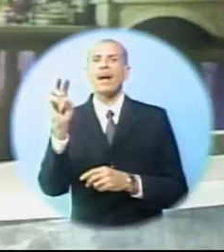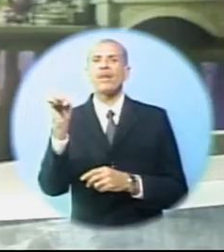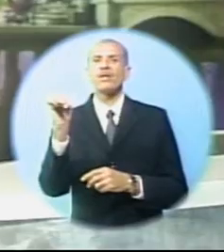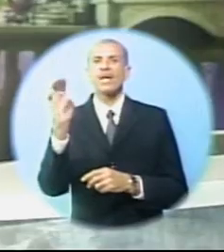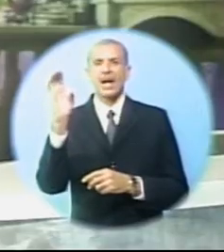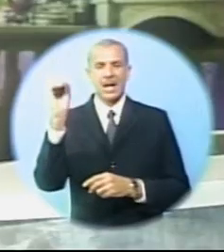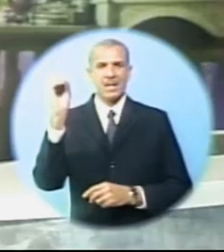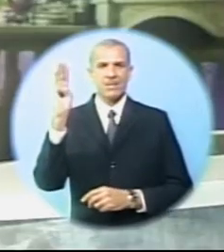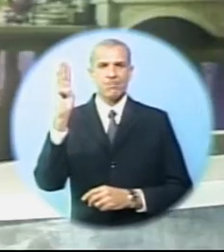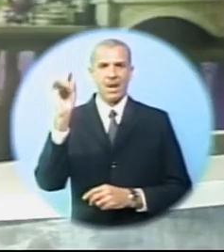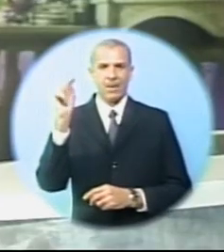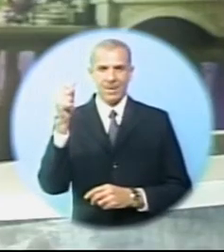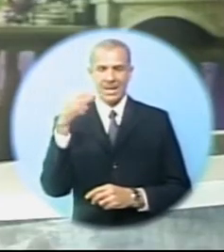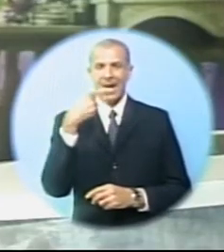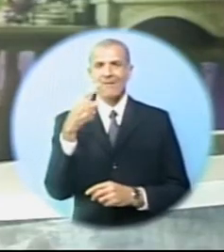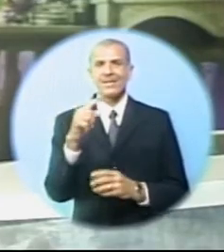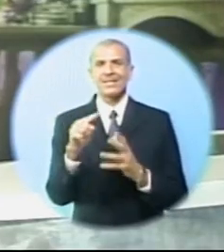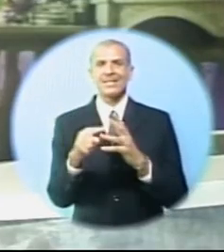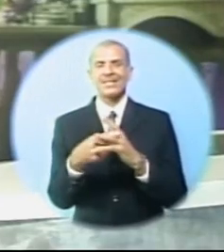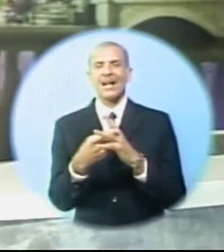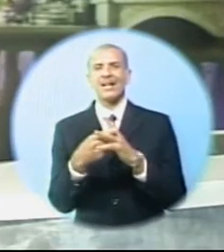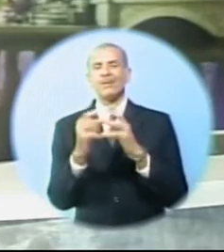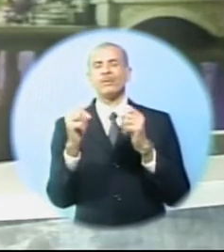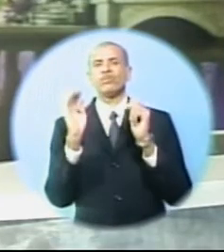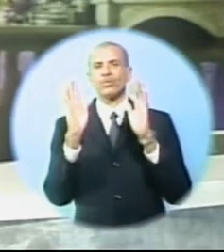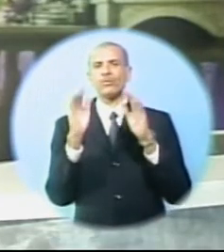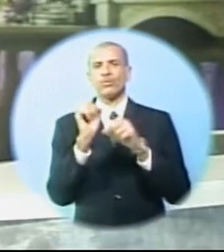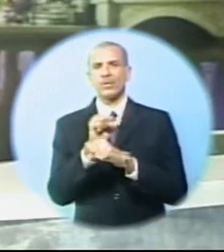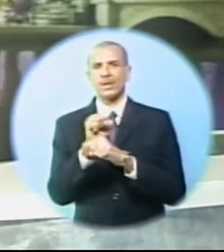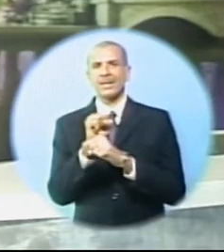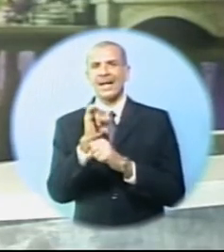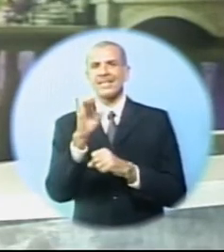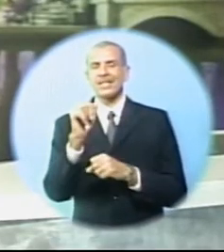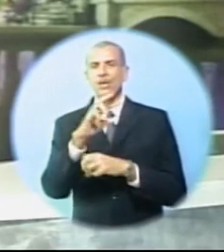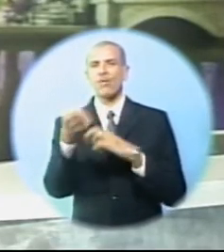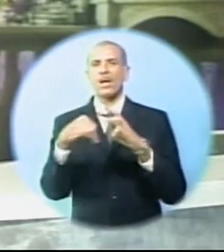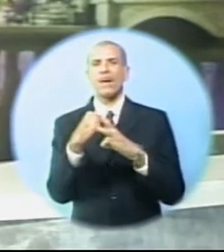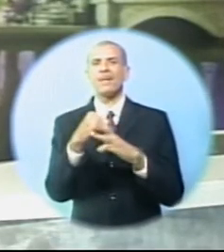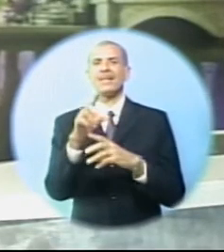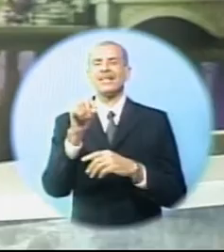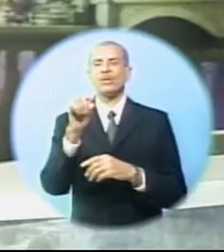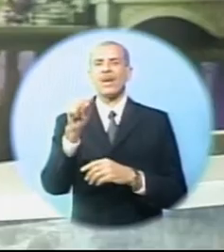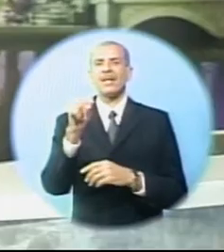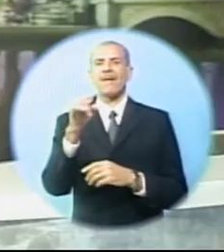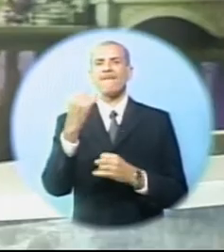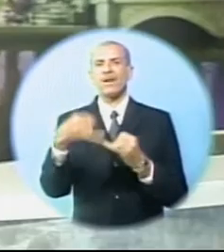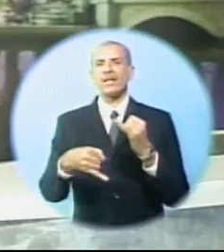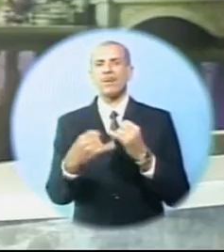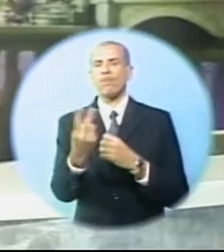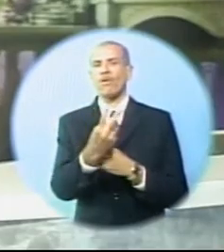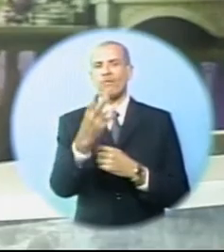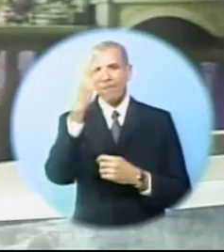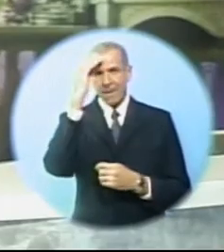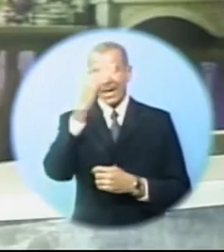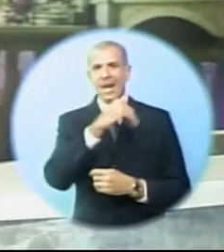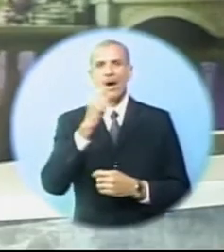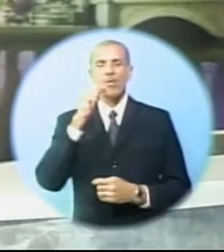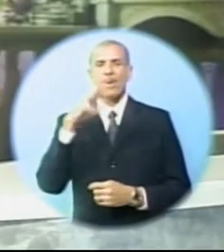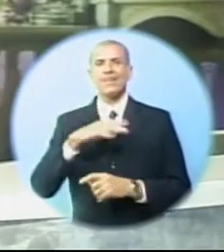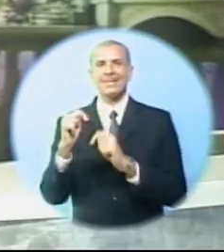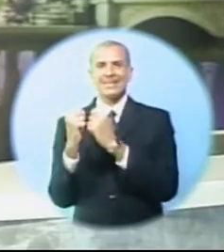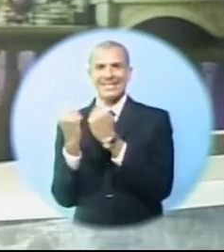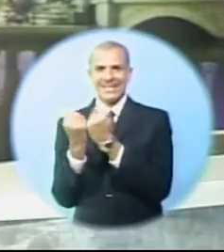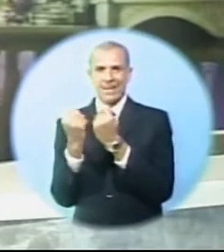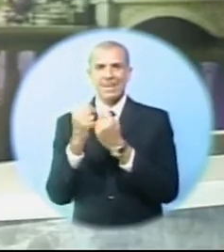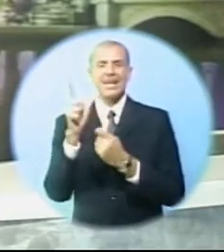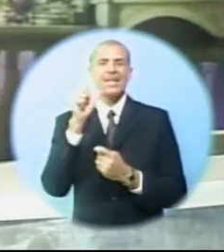Brathwaite. This follows their star performances in Sunday's ICC World Cup T20 finals in both the men's and women's teams.